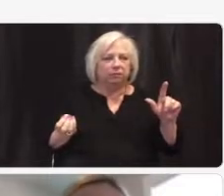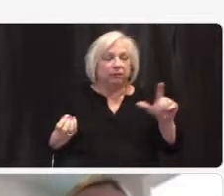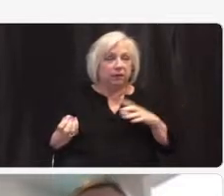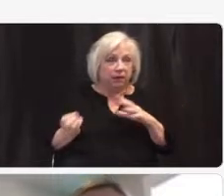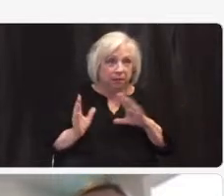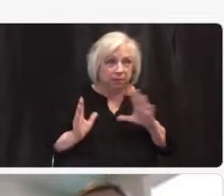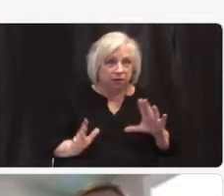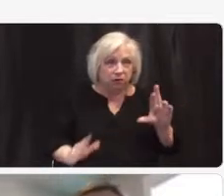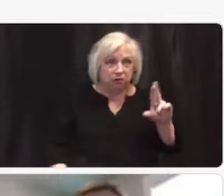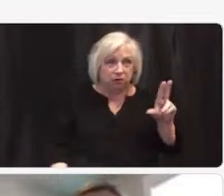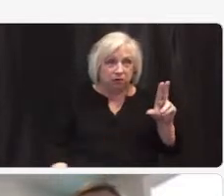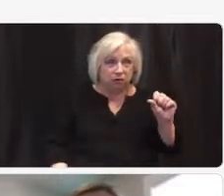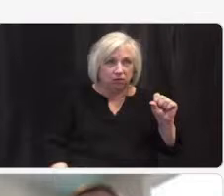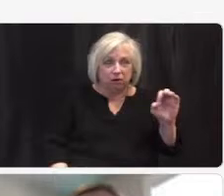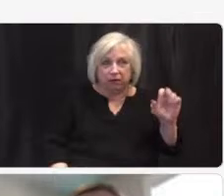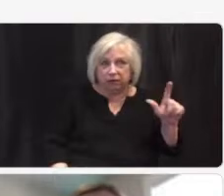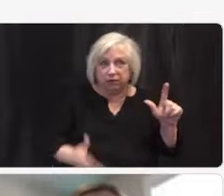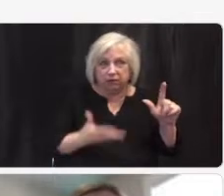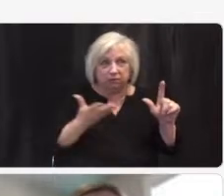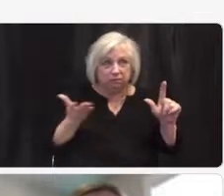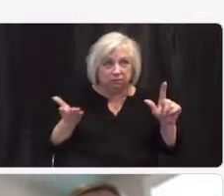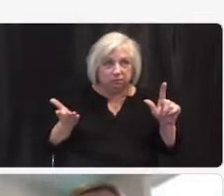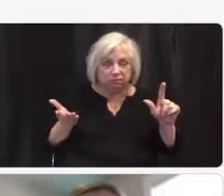Commissioner Russell.